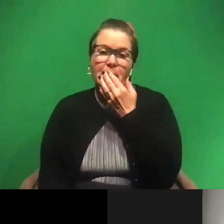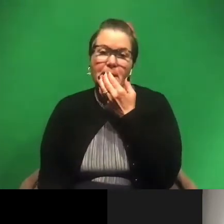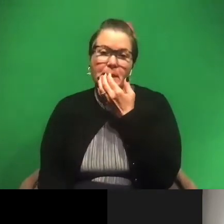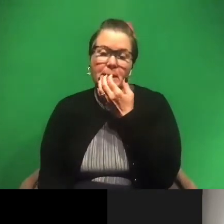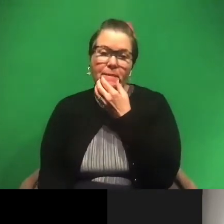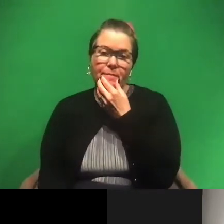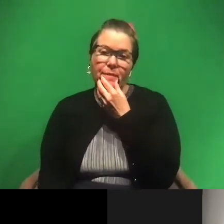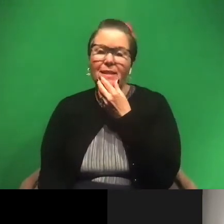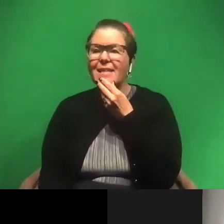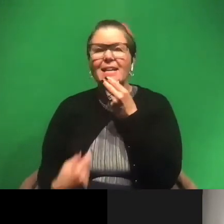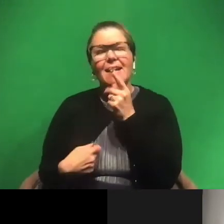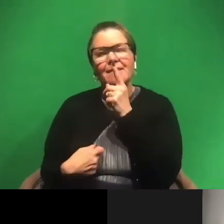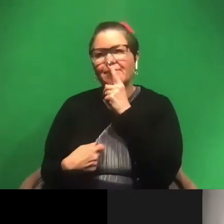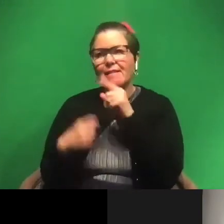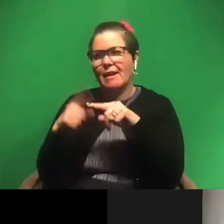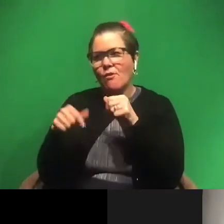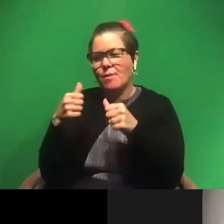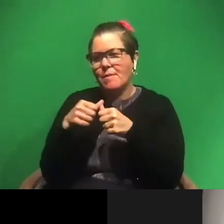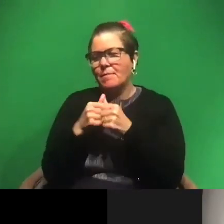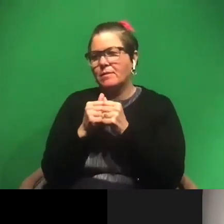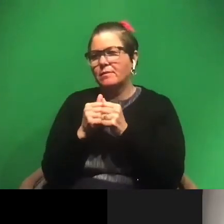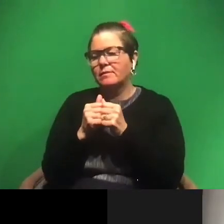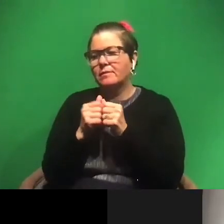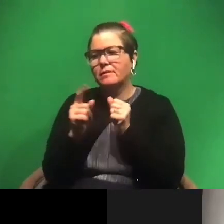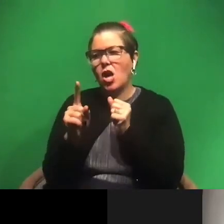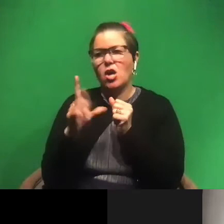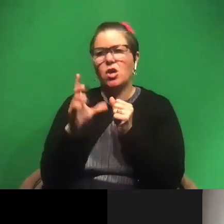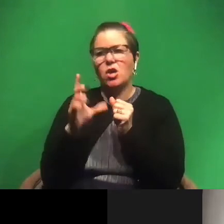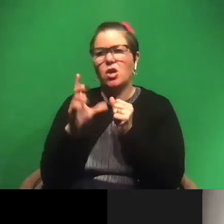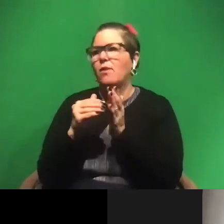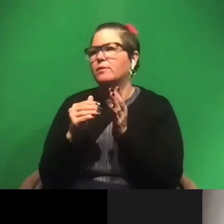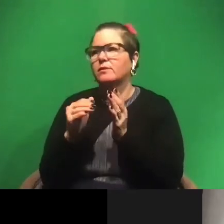you know what, I can't even remember it, but we get like hundreds of thousands to 1 million eggs,